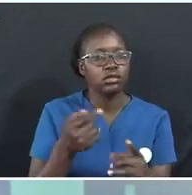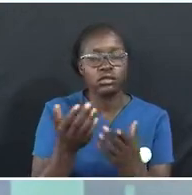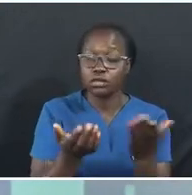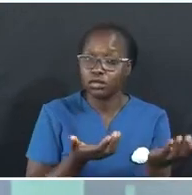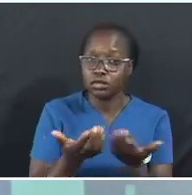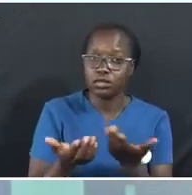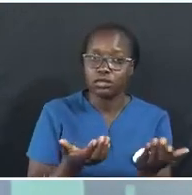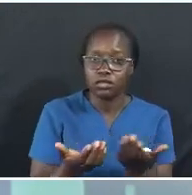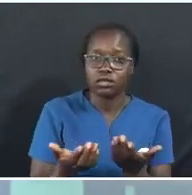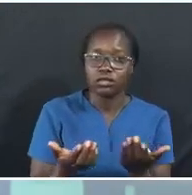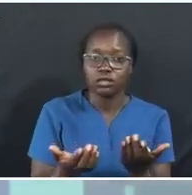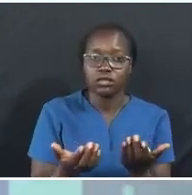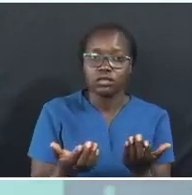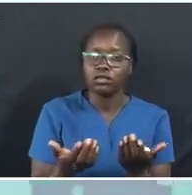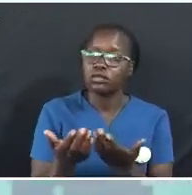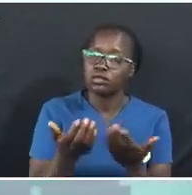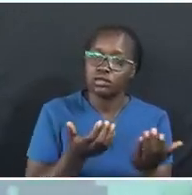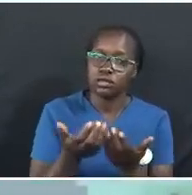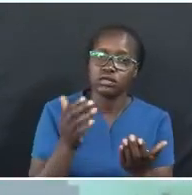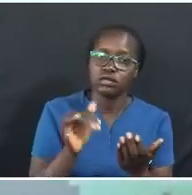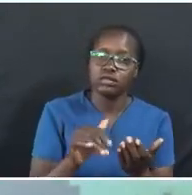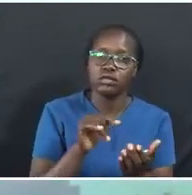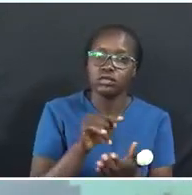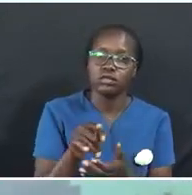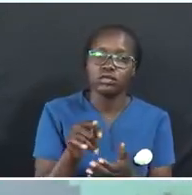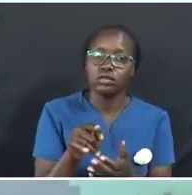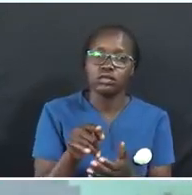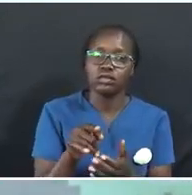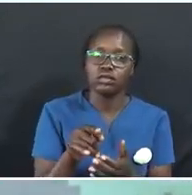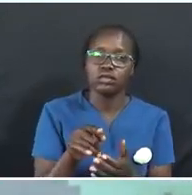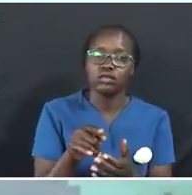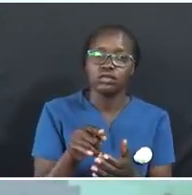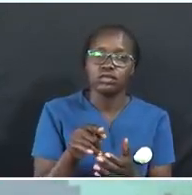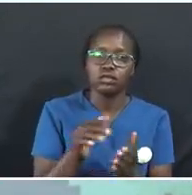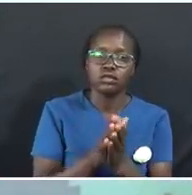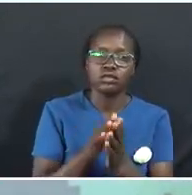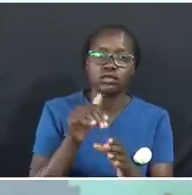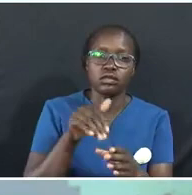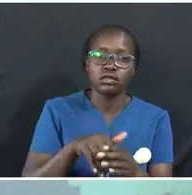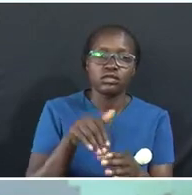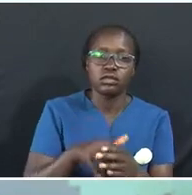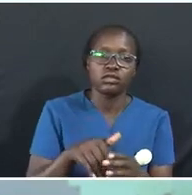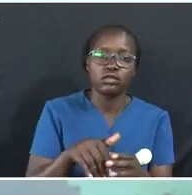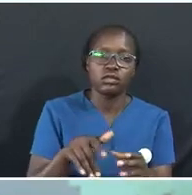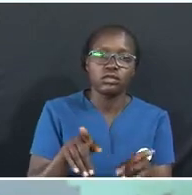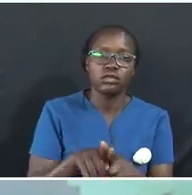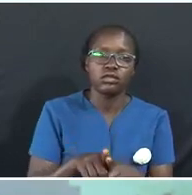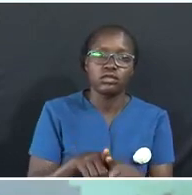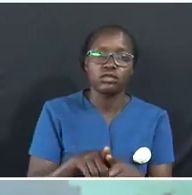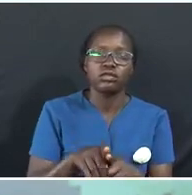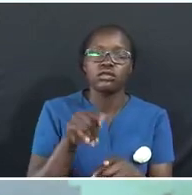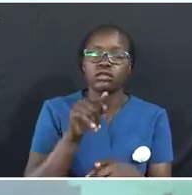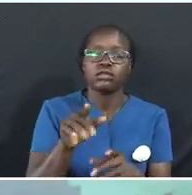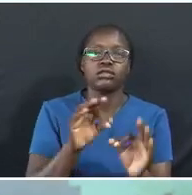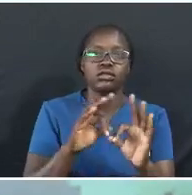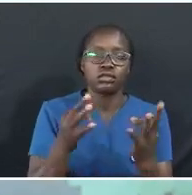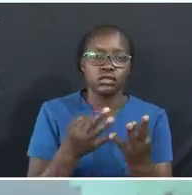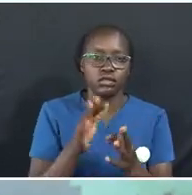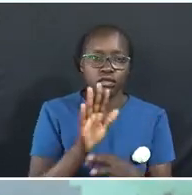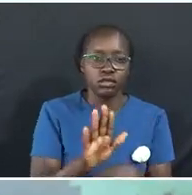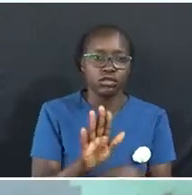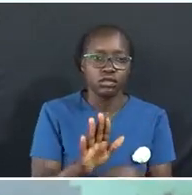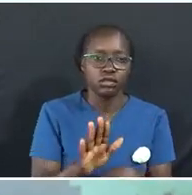business, the business that you were depending on as an income for you and your families.